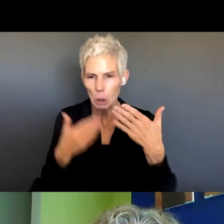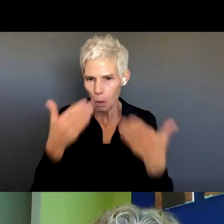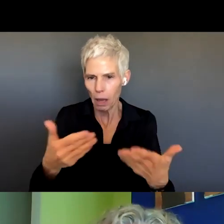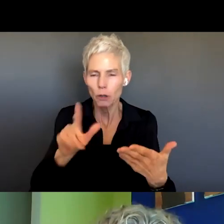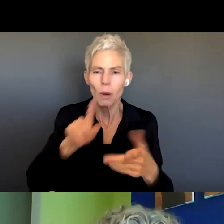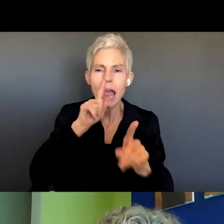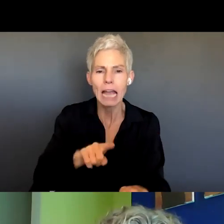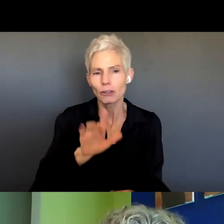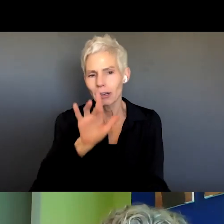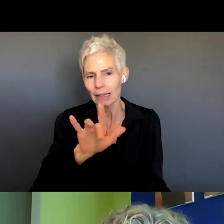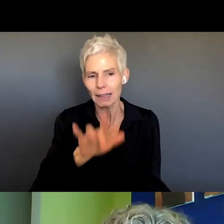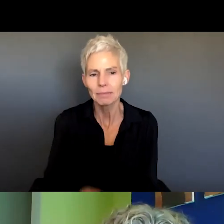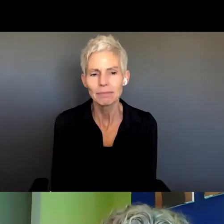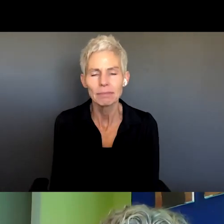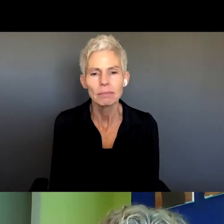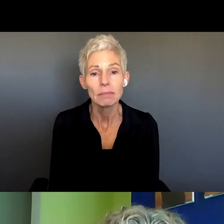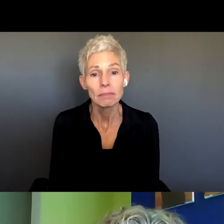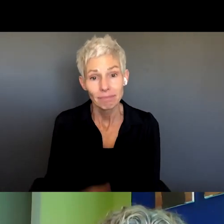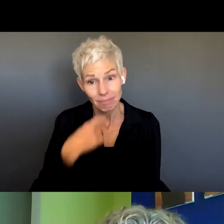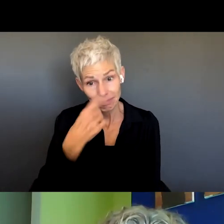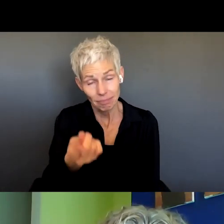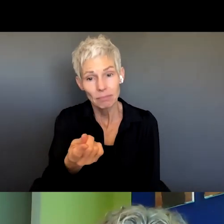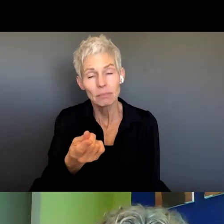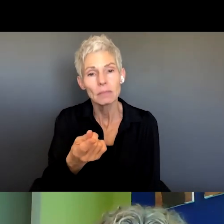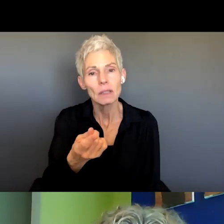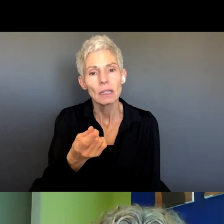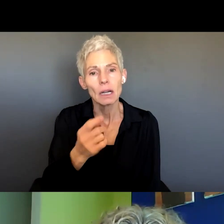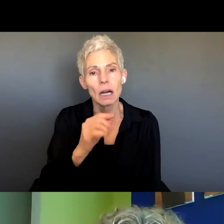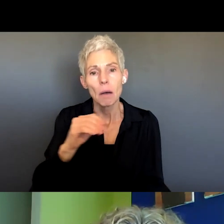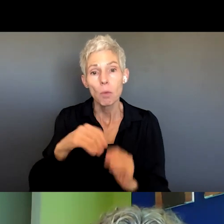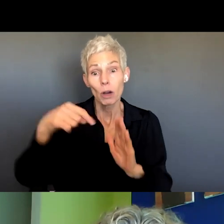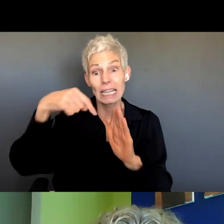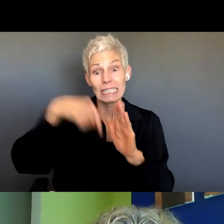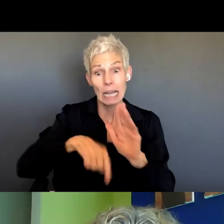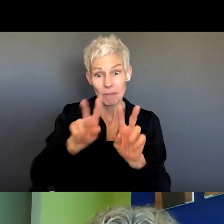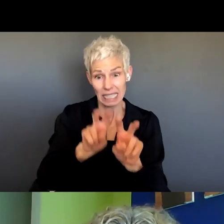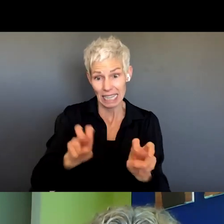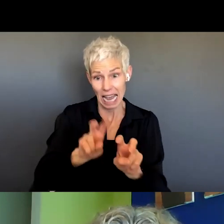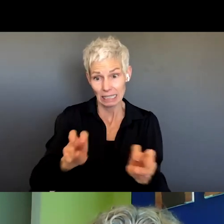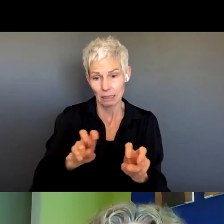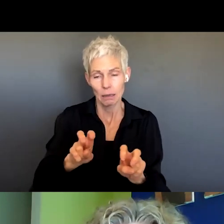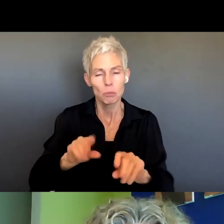your answer. And I will tell you that a more in-depth analysis